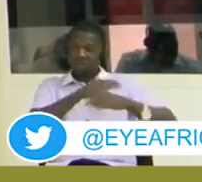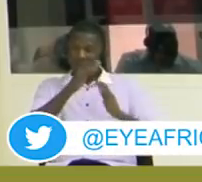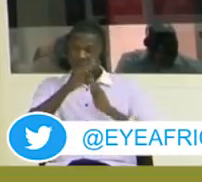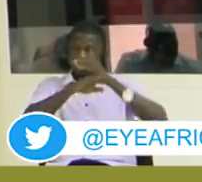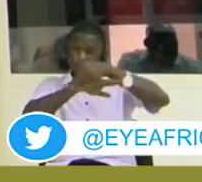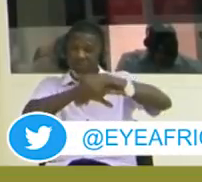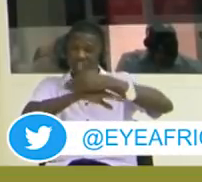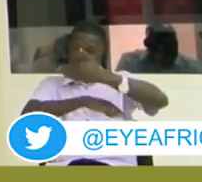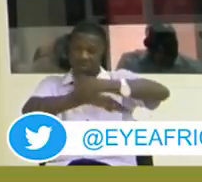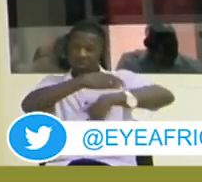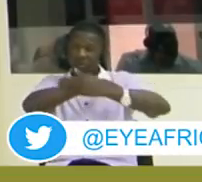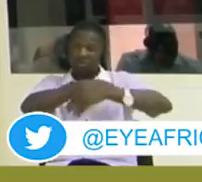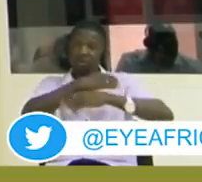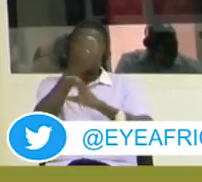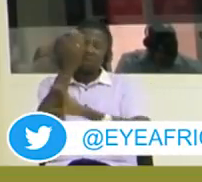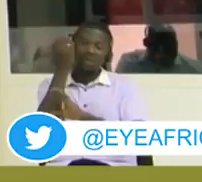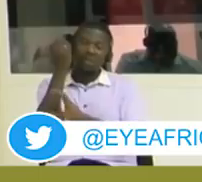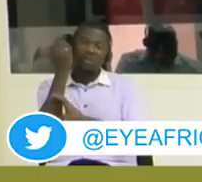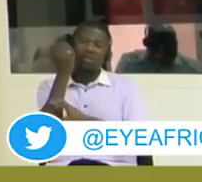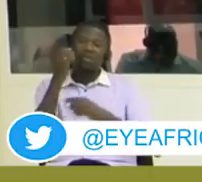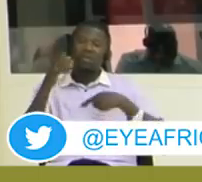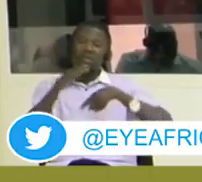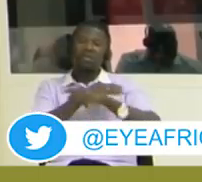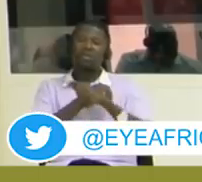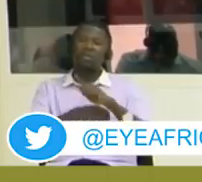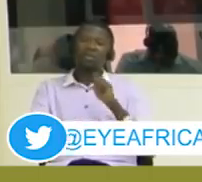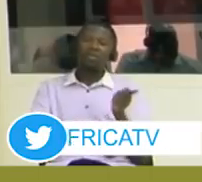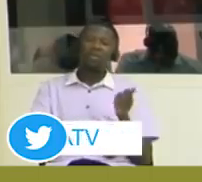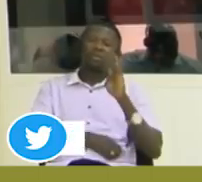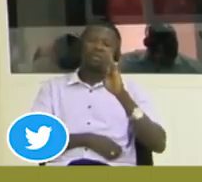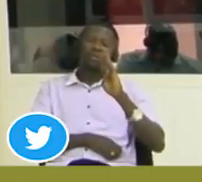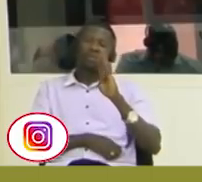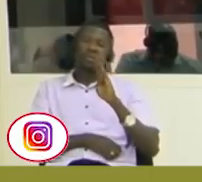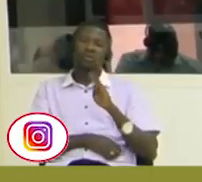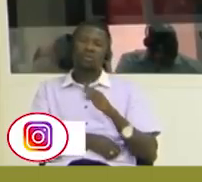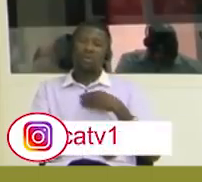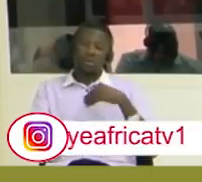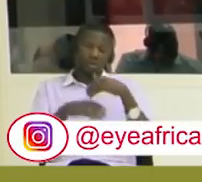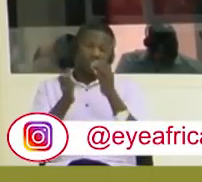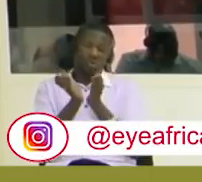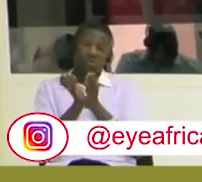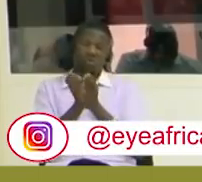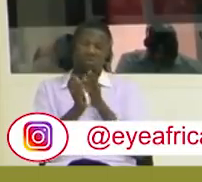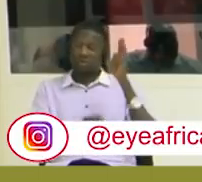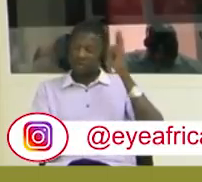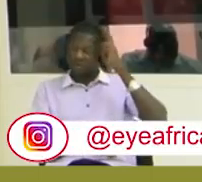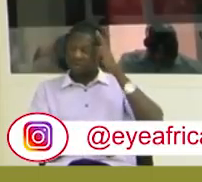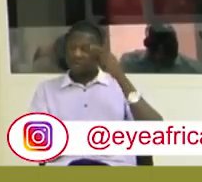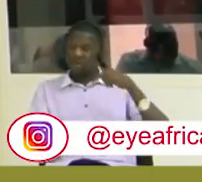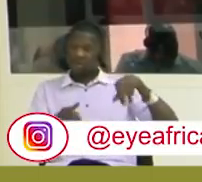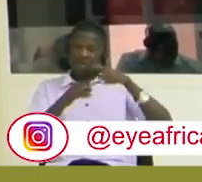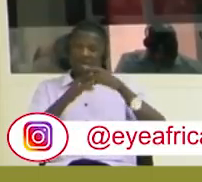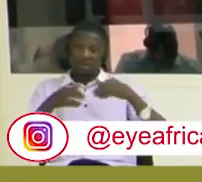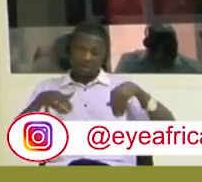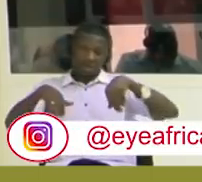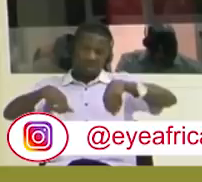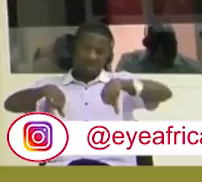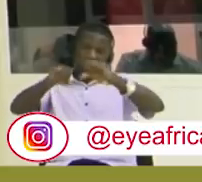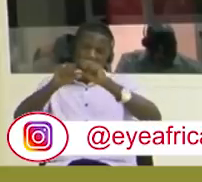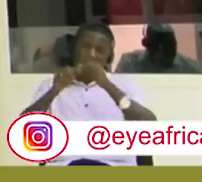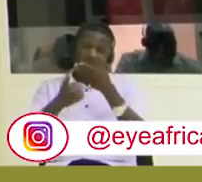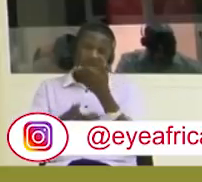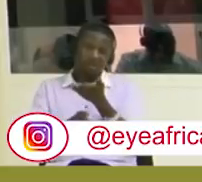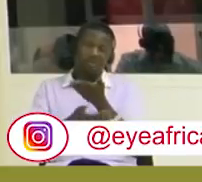from Casamas in Guinea-Bissau. There was a group of rebels along that stretch.